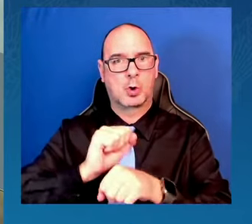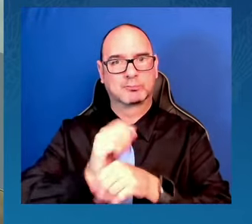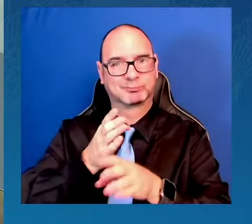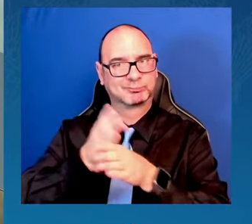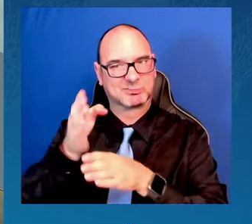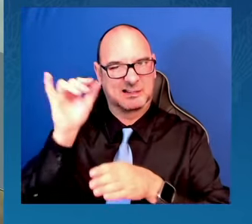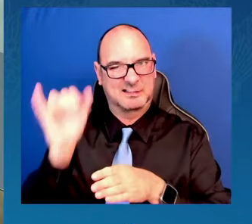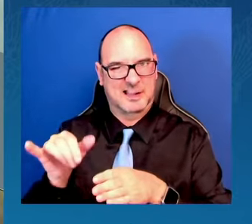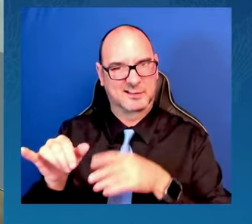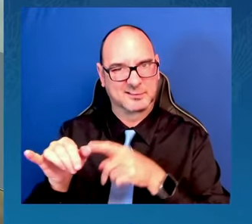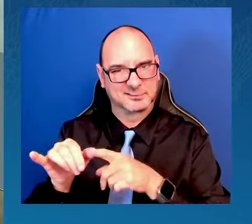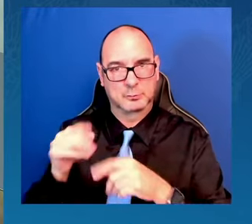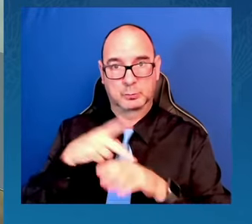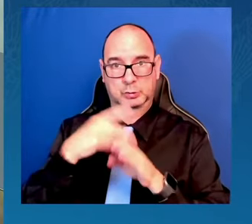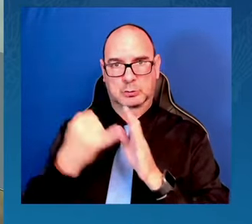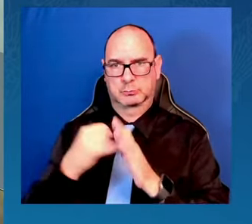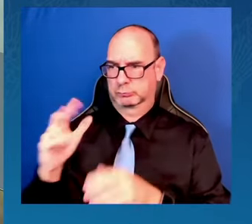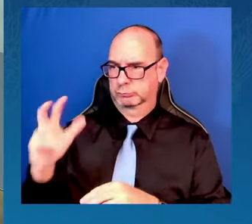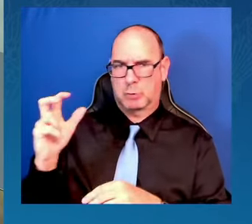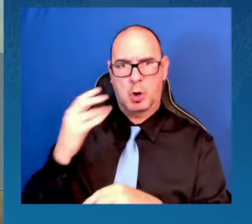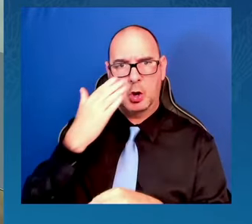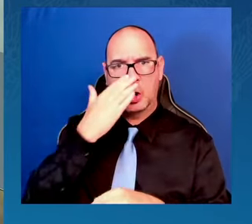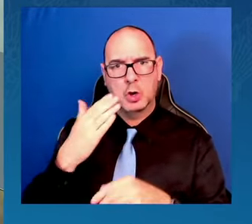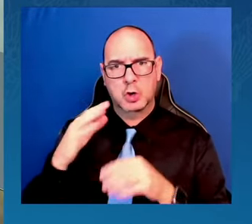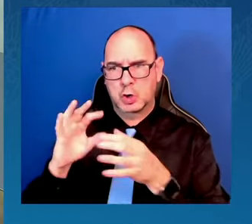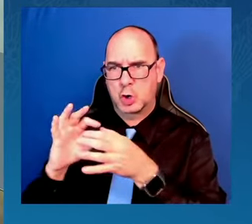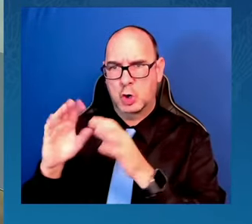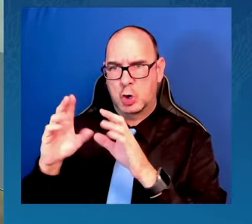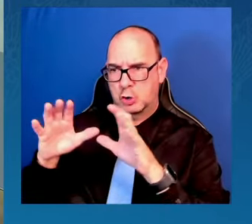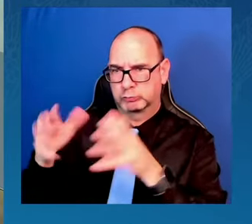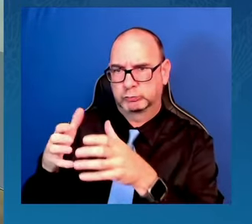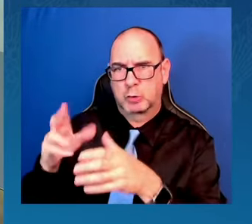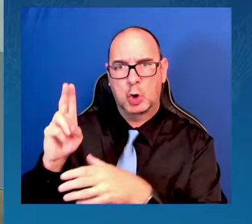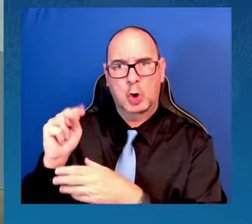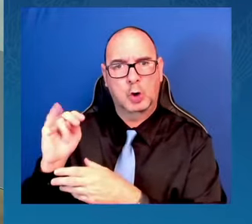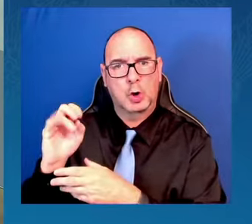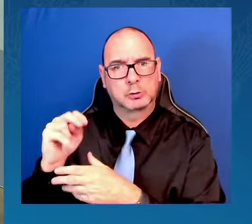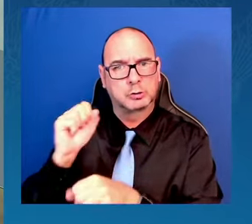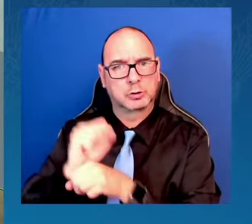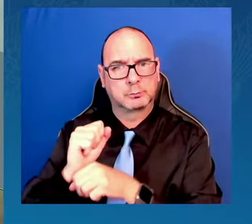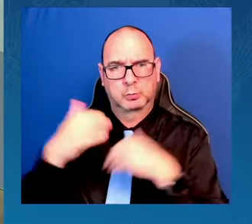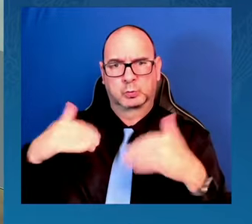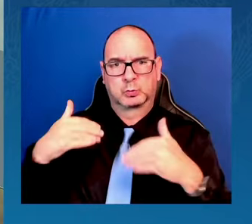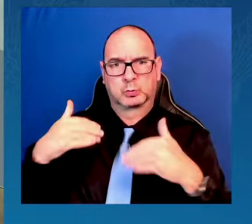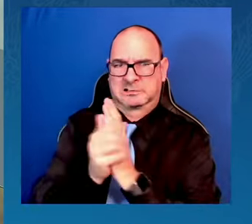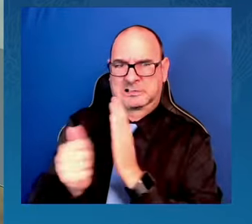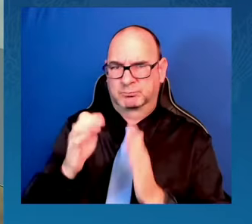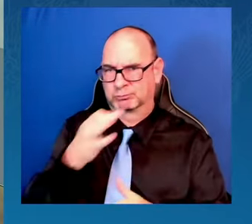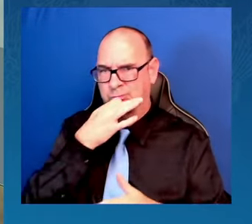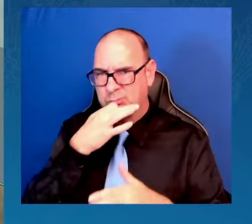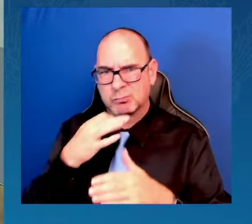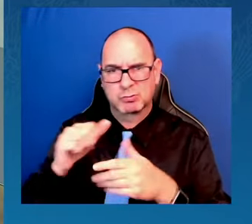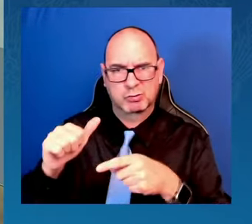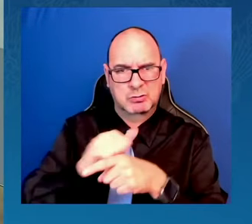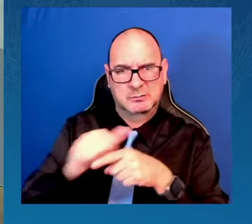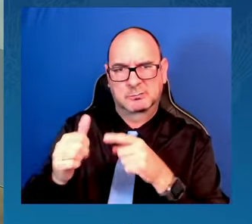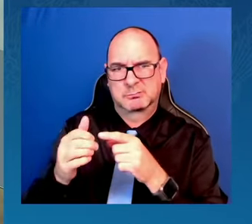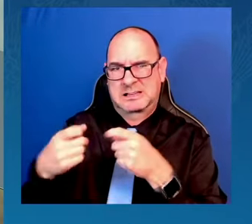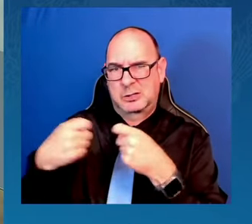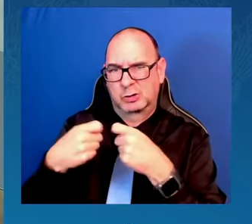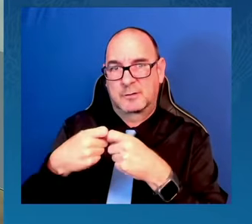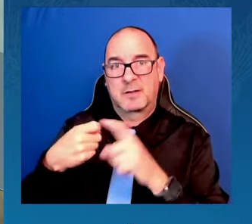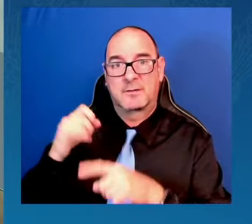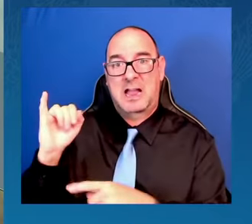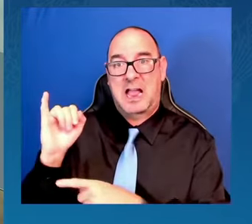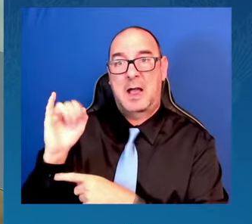union jobs to a highly skilled and trained electricians from IBW Local 769 and IBW